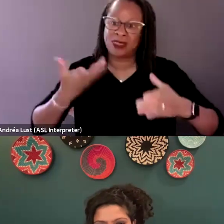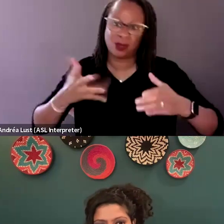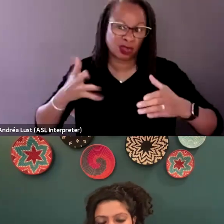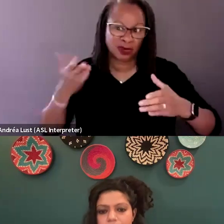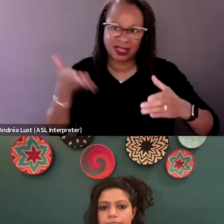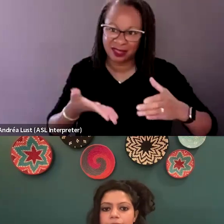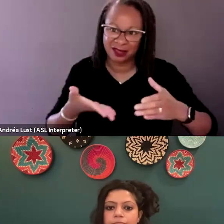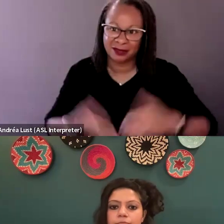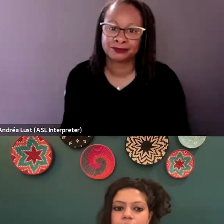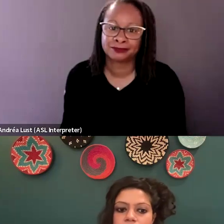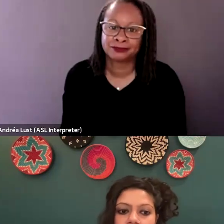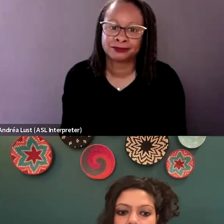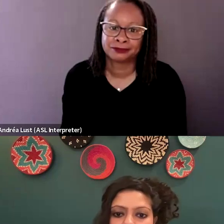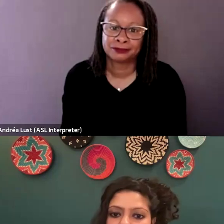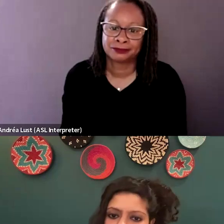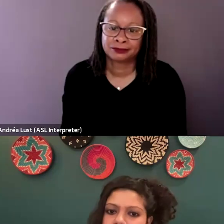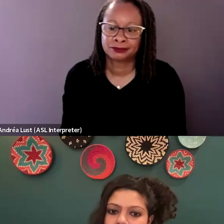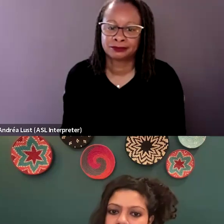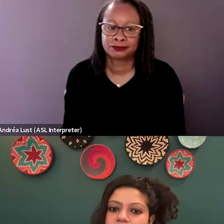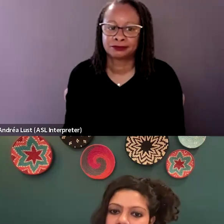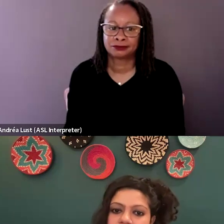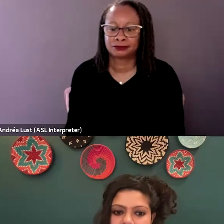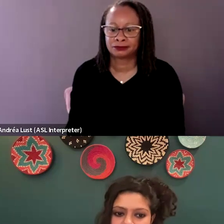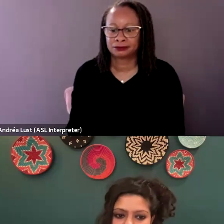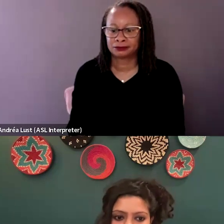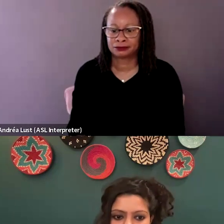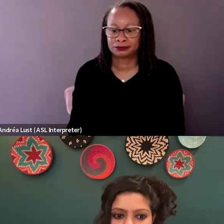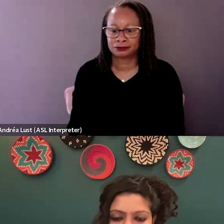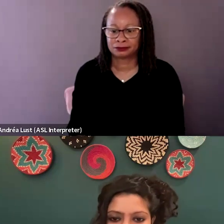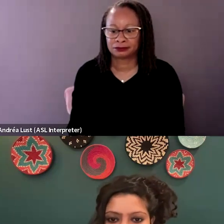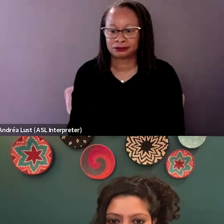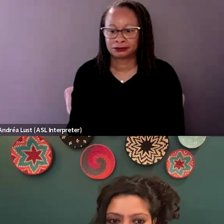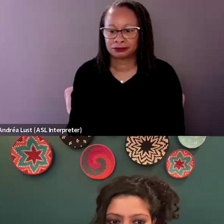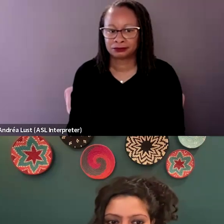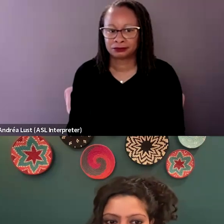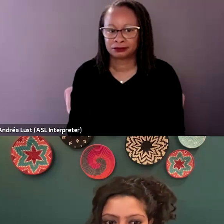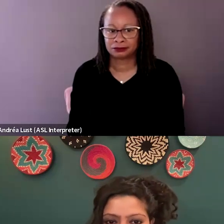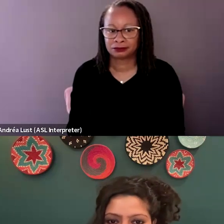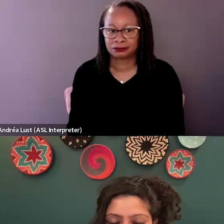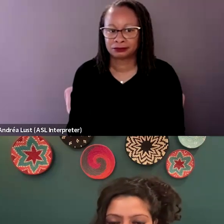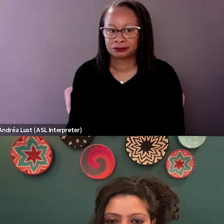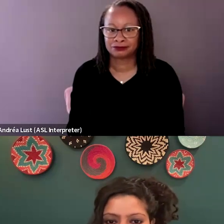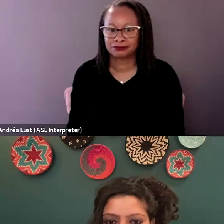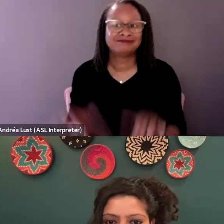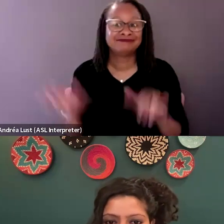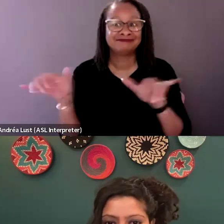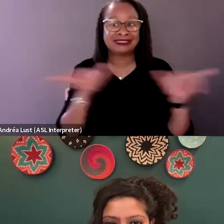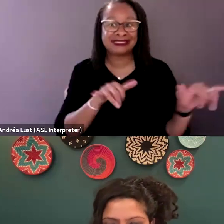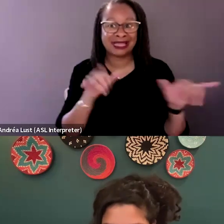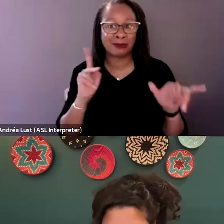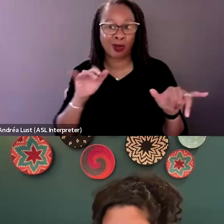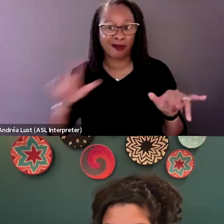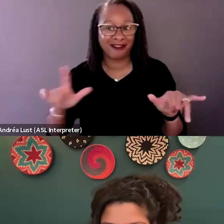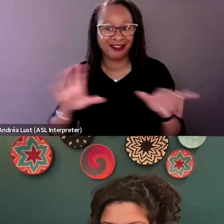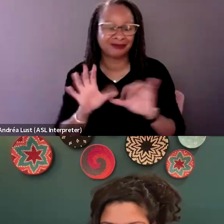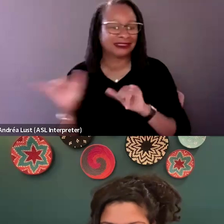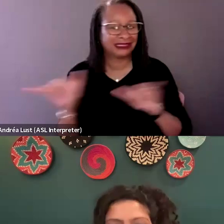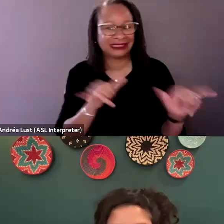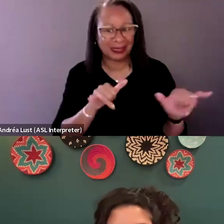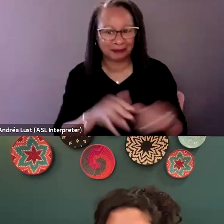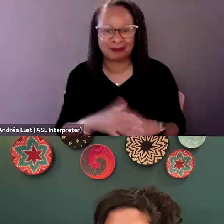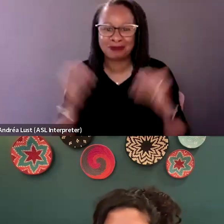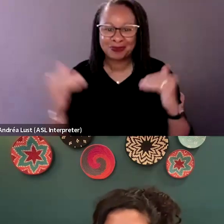um, to hold on to that. And also, of course, grants give you a kind of additional safety valve